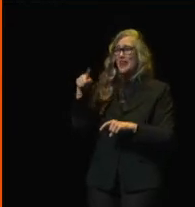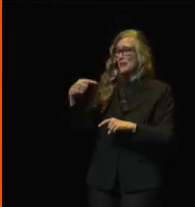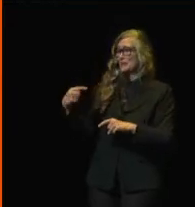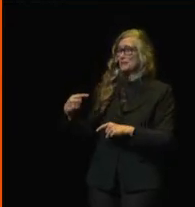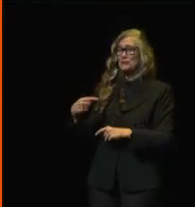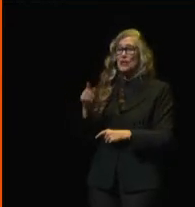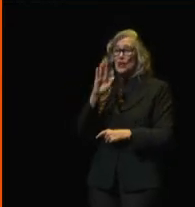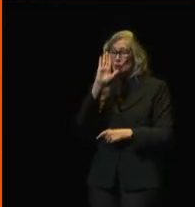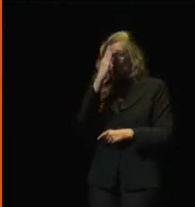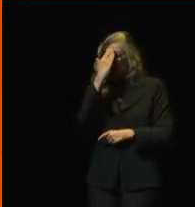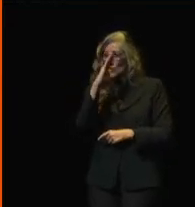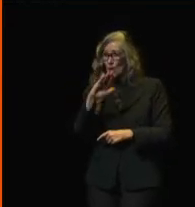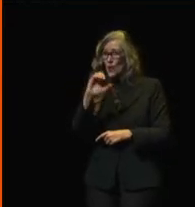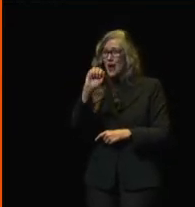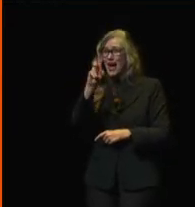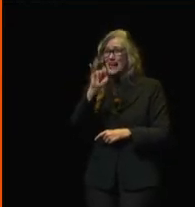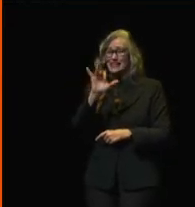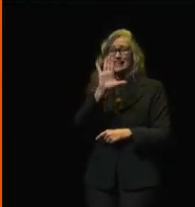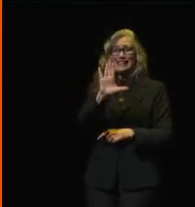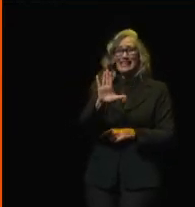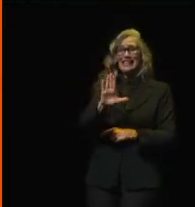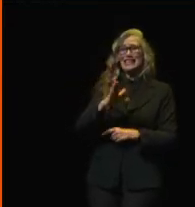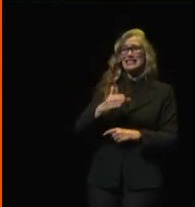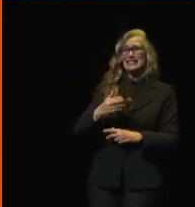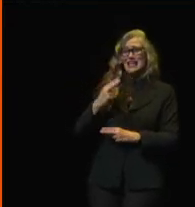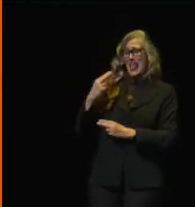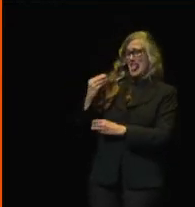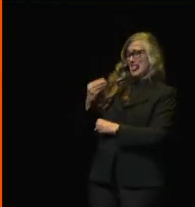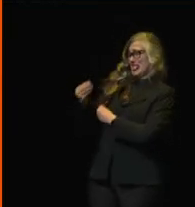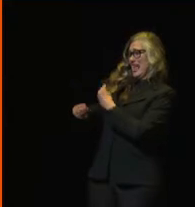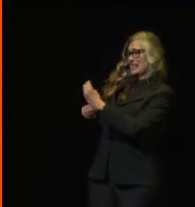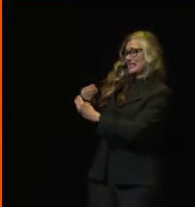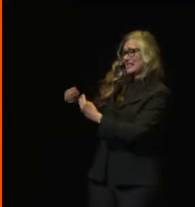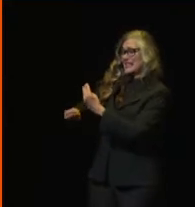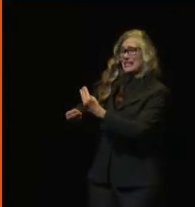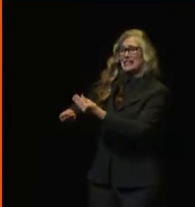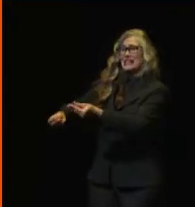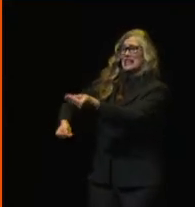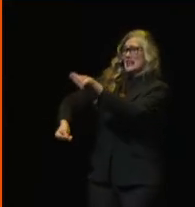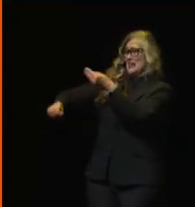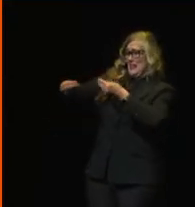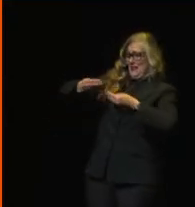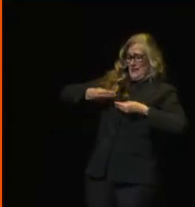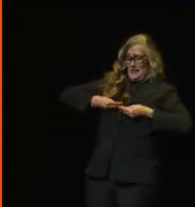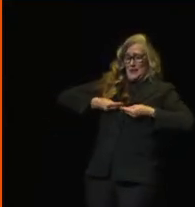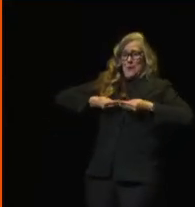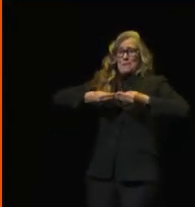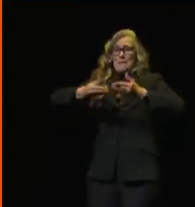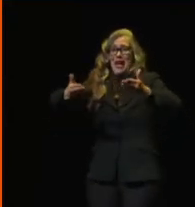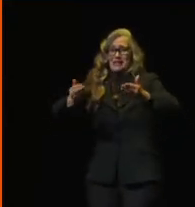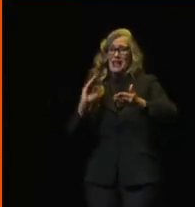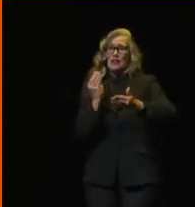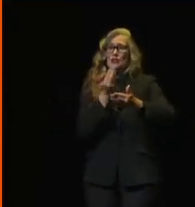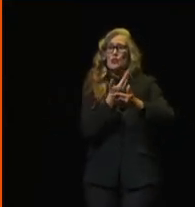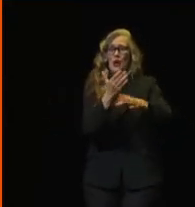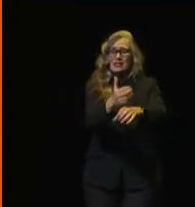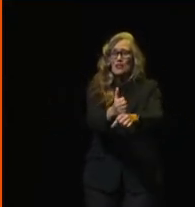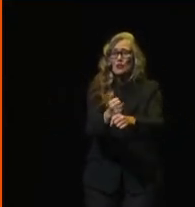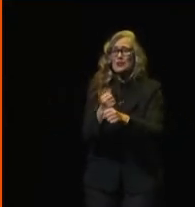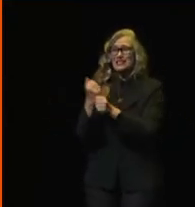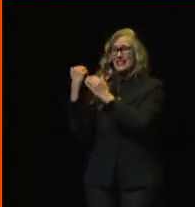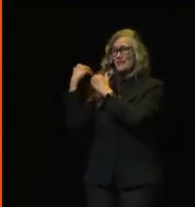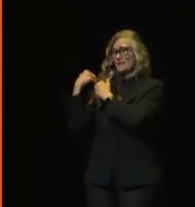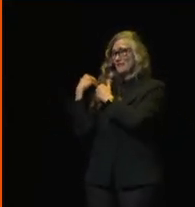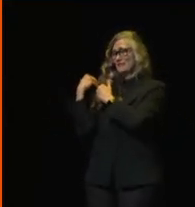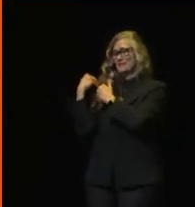legacy, the community of people who will never be able to say no to him. Look, sometimes that'll be hard. When